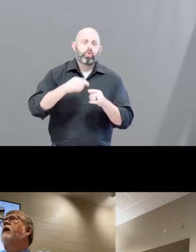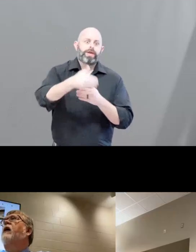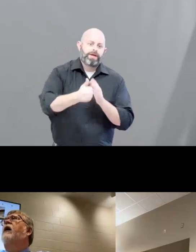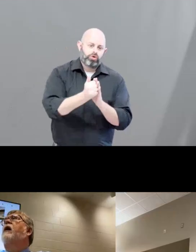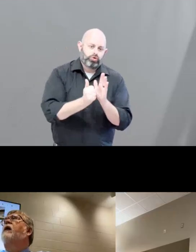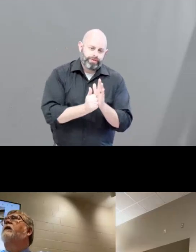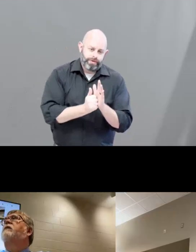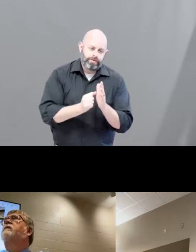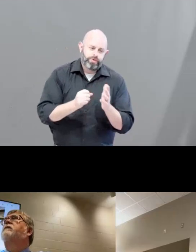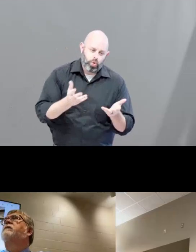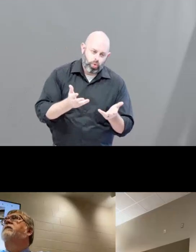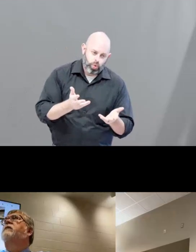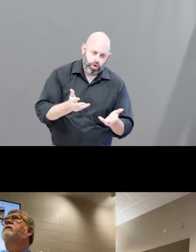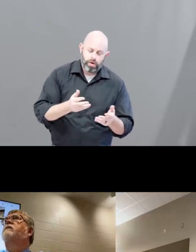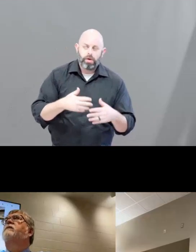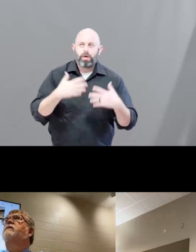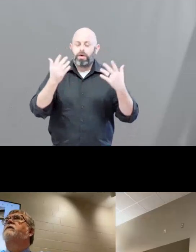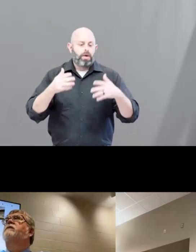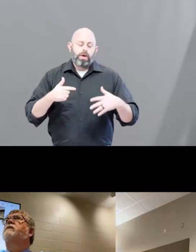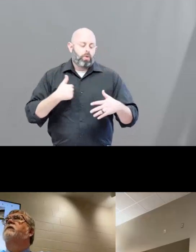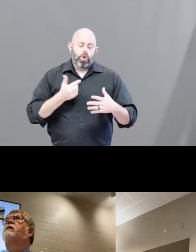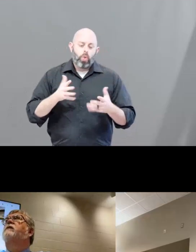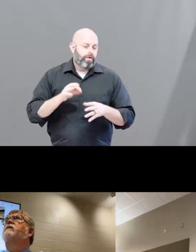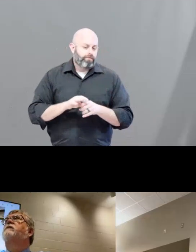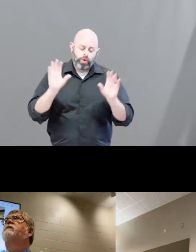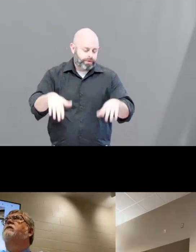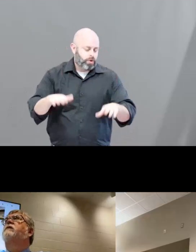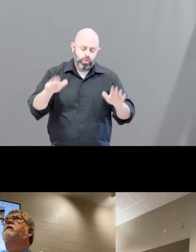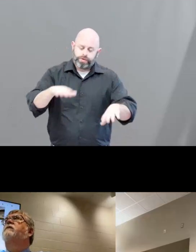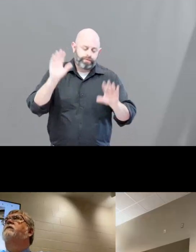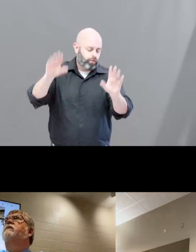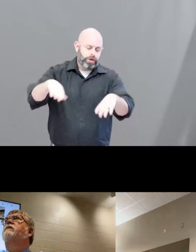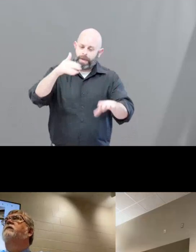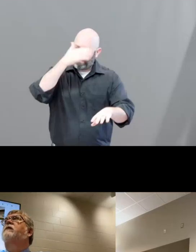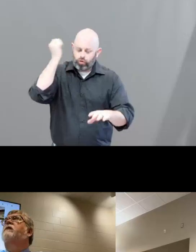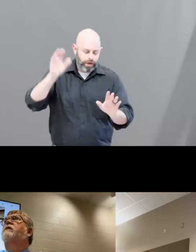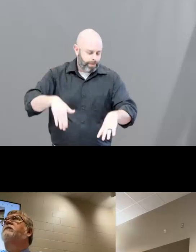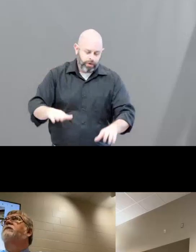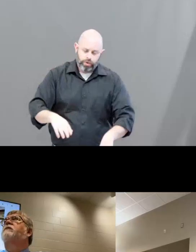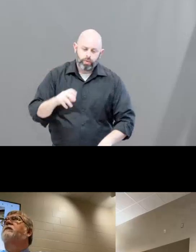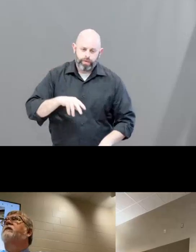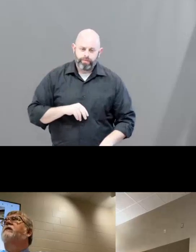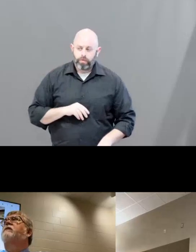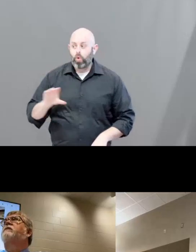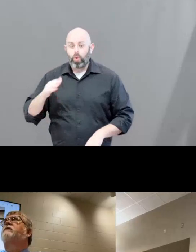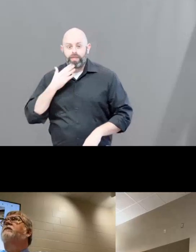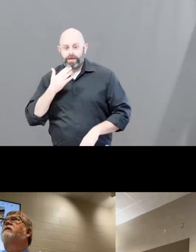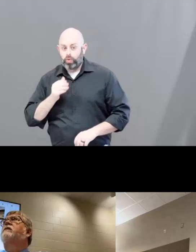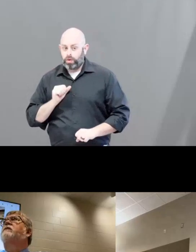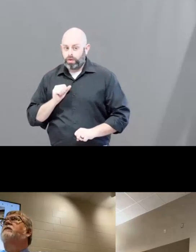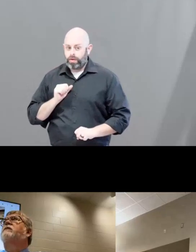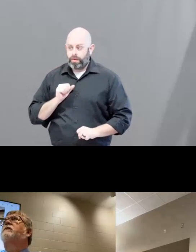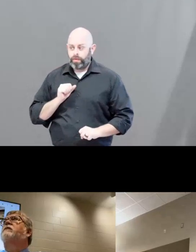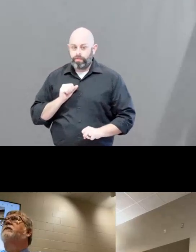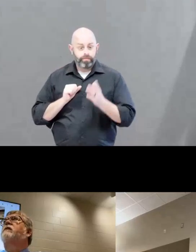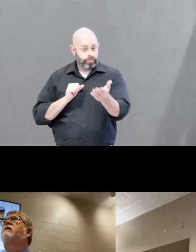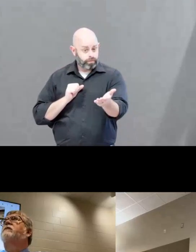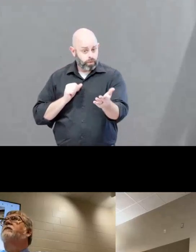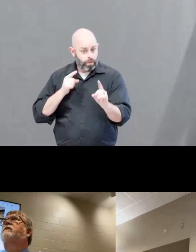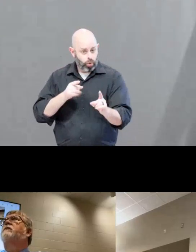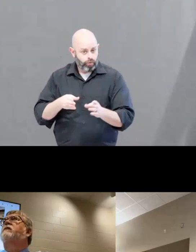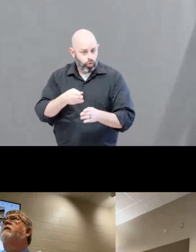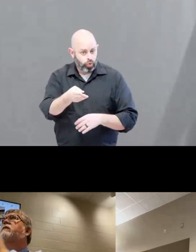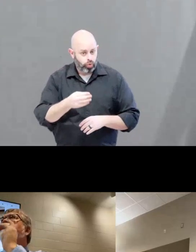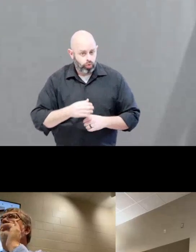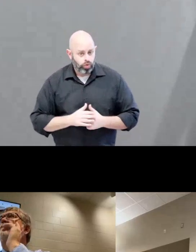So it's done now. Yep. I just want to know that. Okay, thank you. Is there